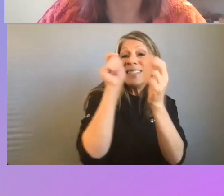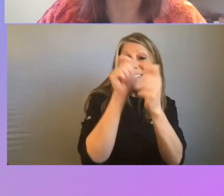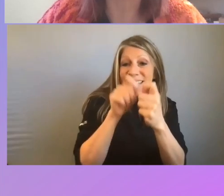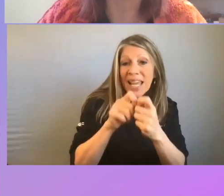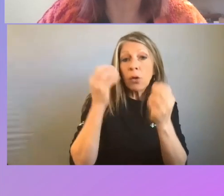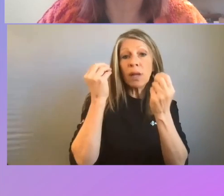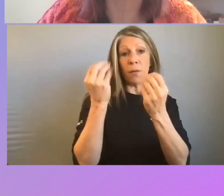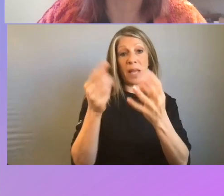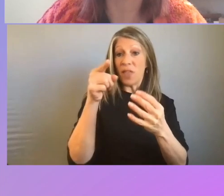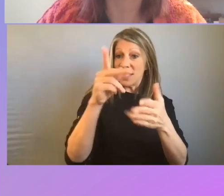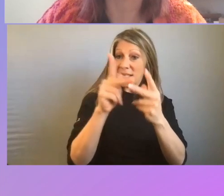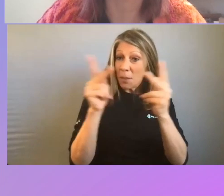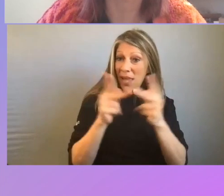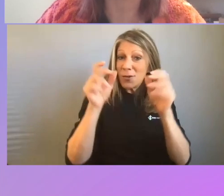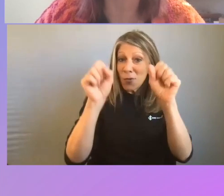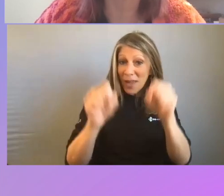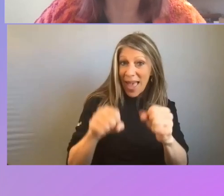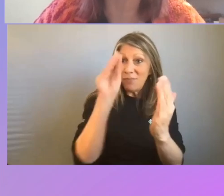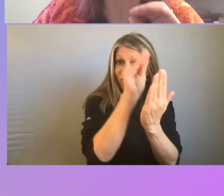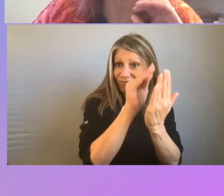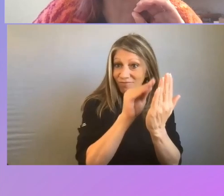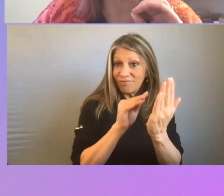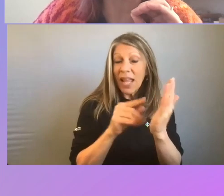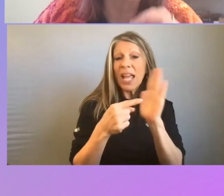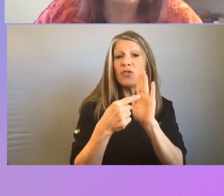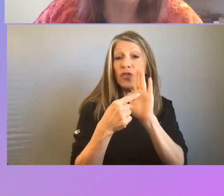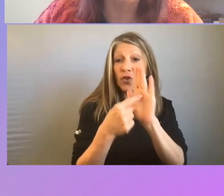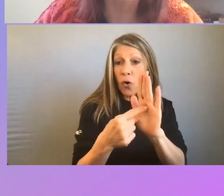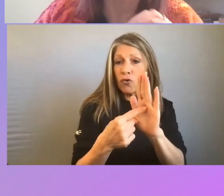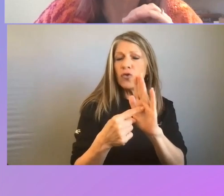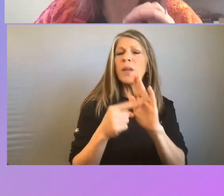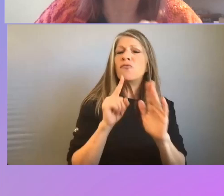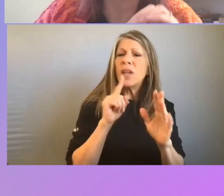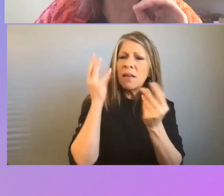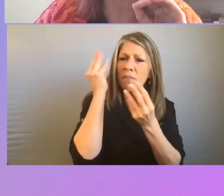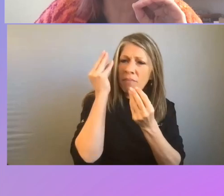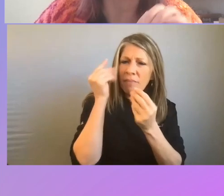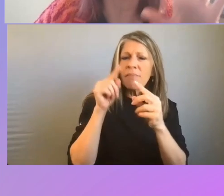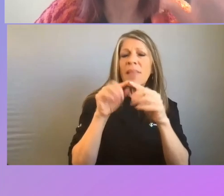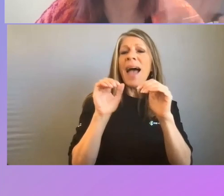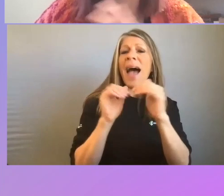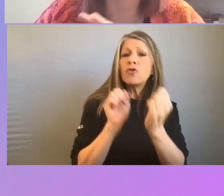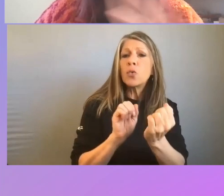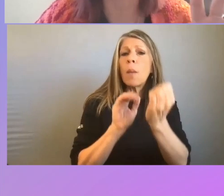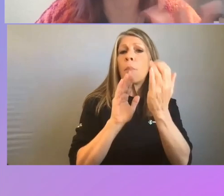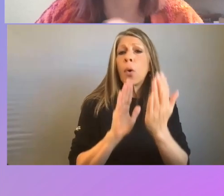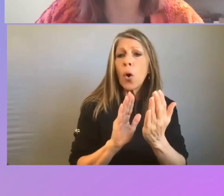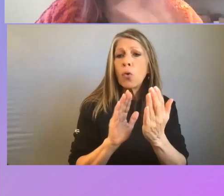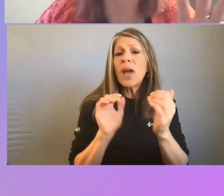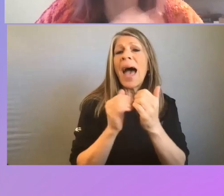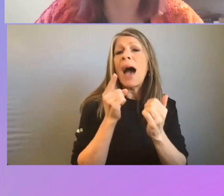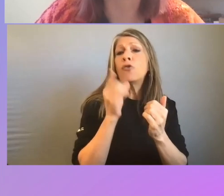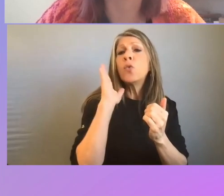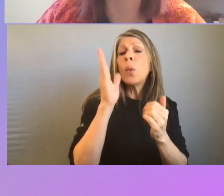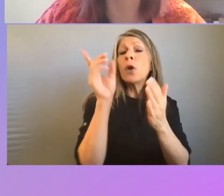place where you're able to do that. And so it shows that you've been very thoughtful about trying to approach how you will design